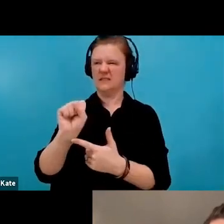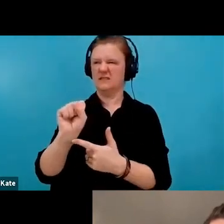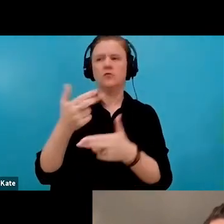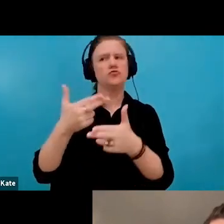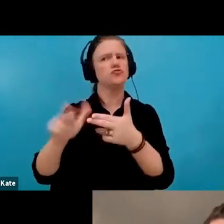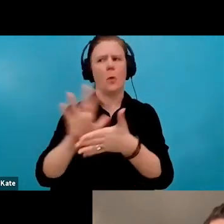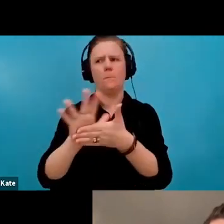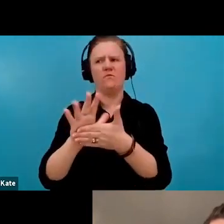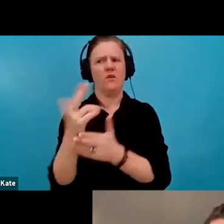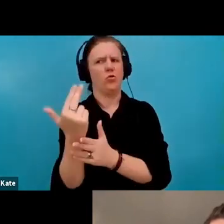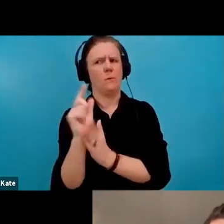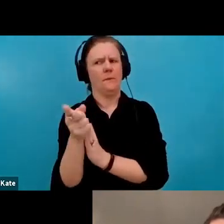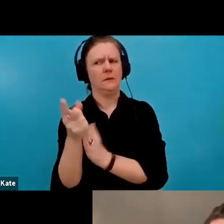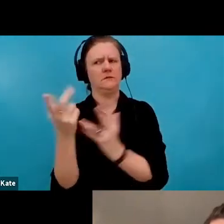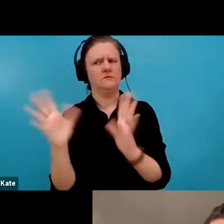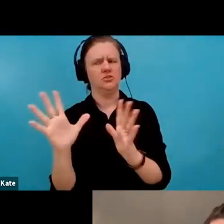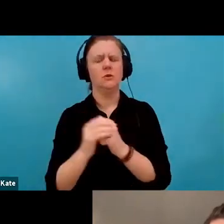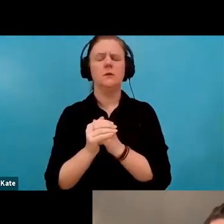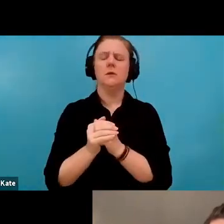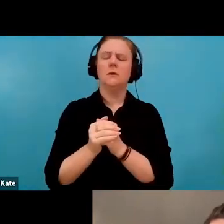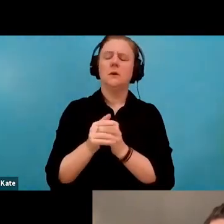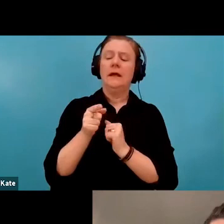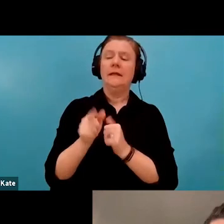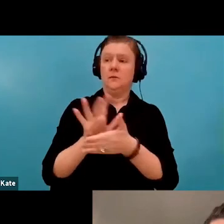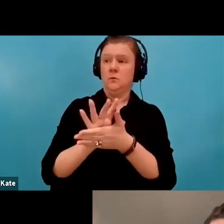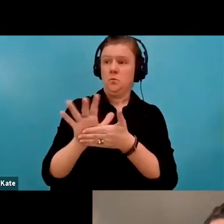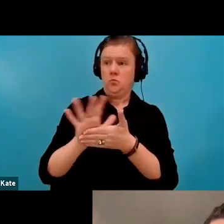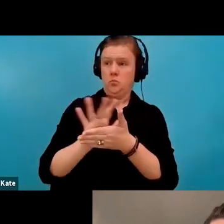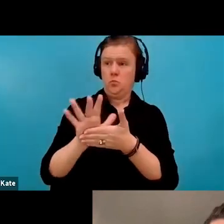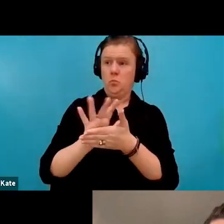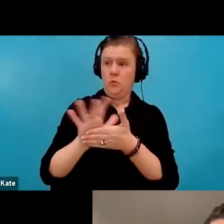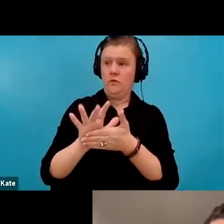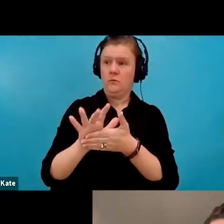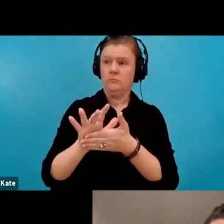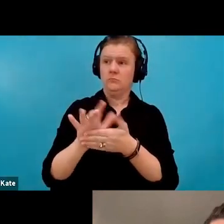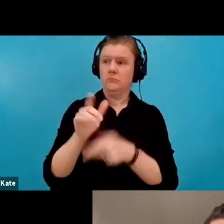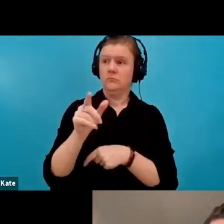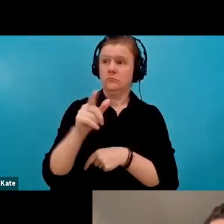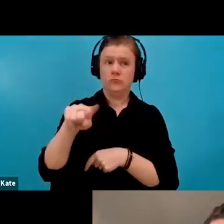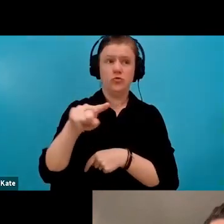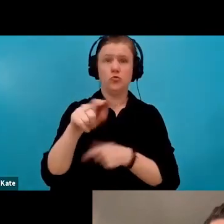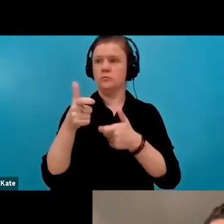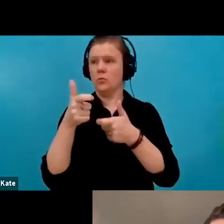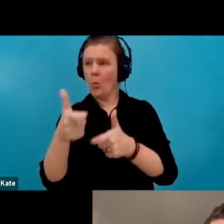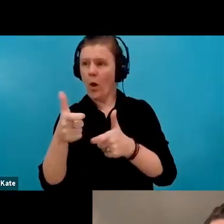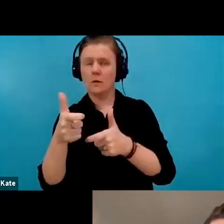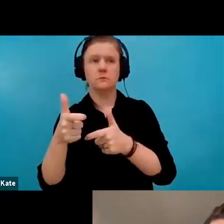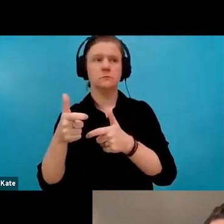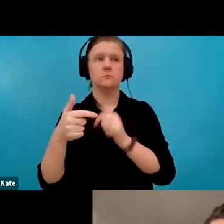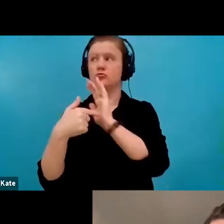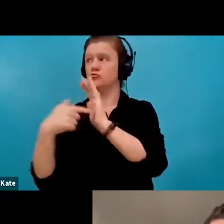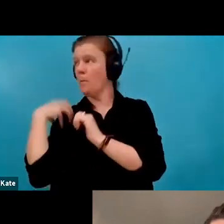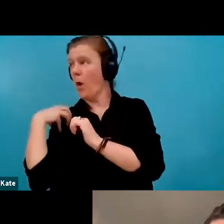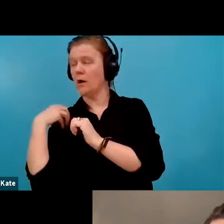Long story short, Access is a movie that you can show to your friend, your boss,